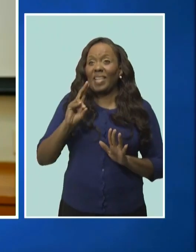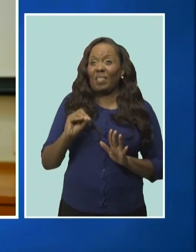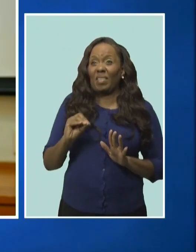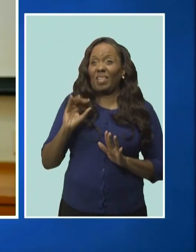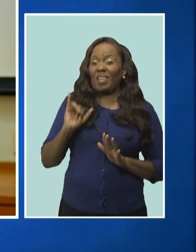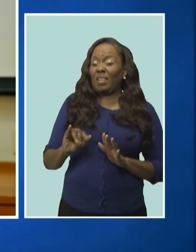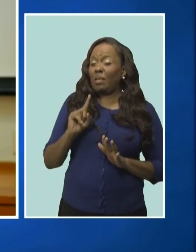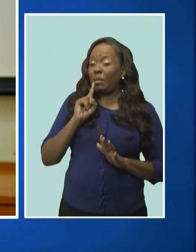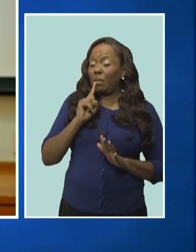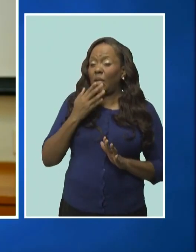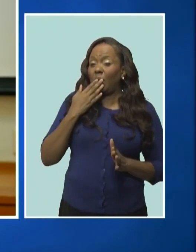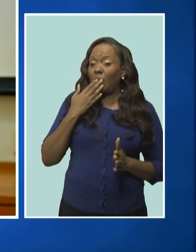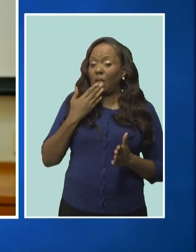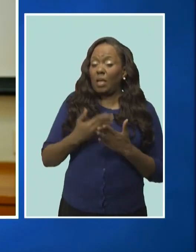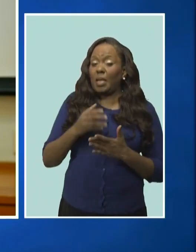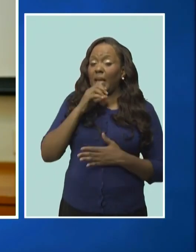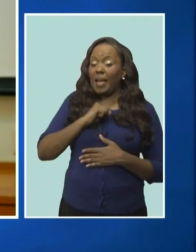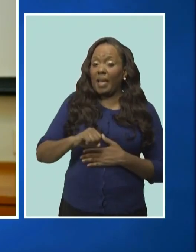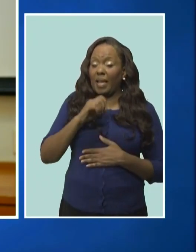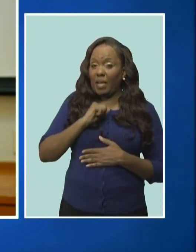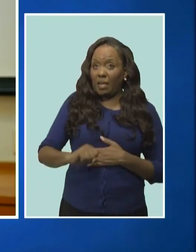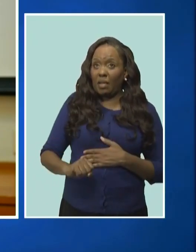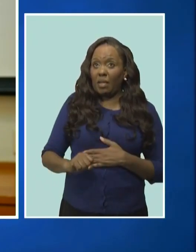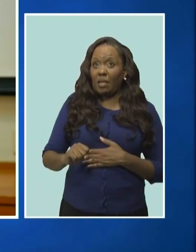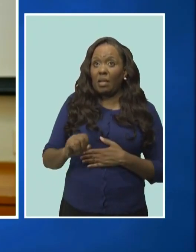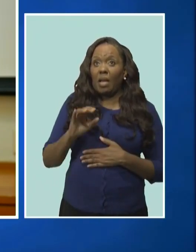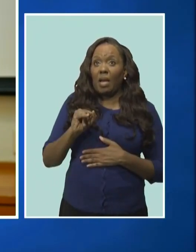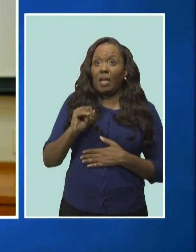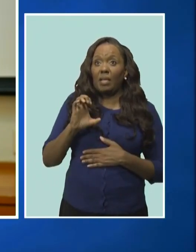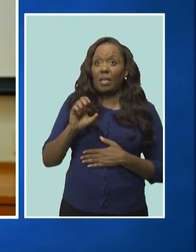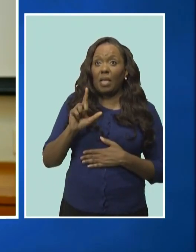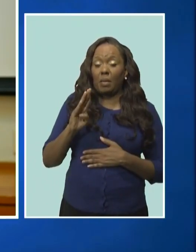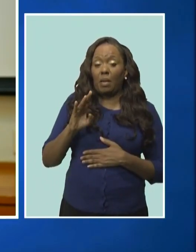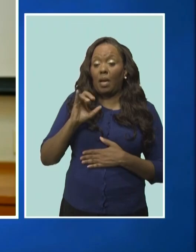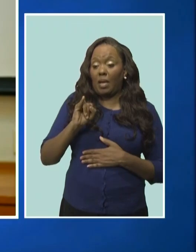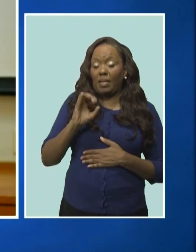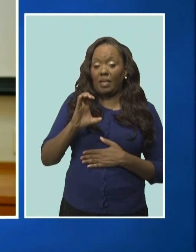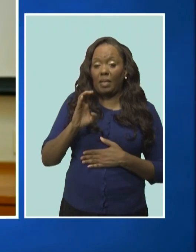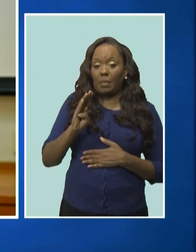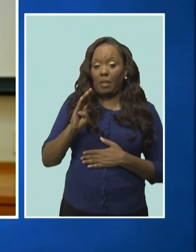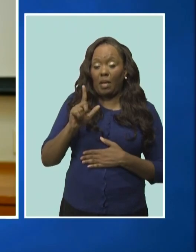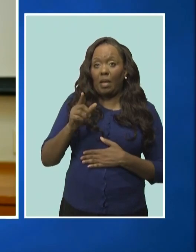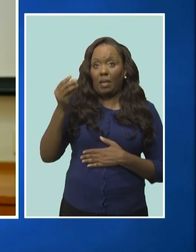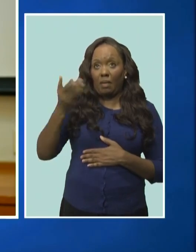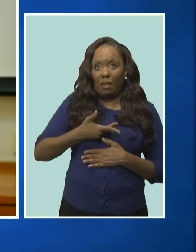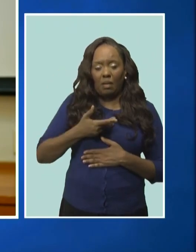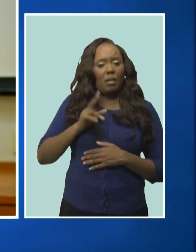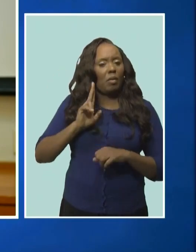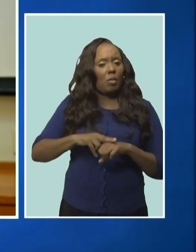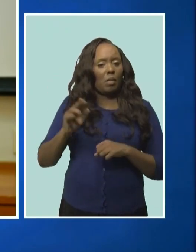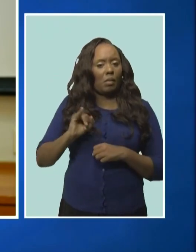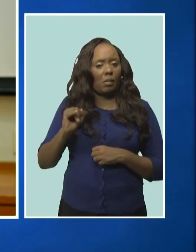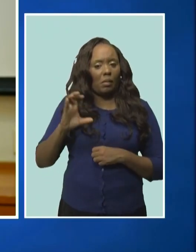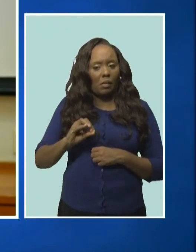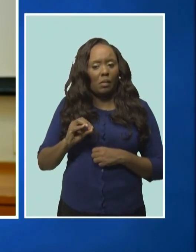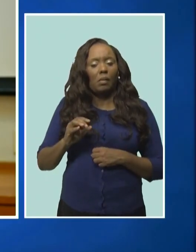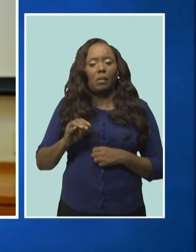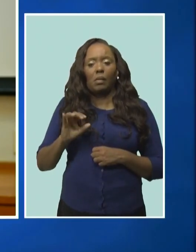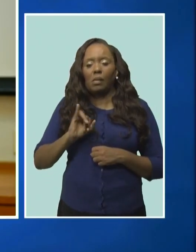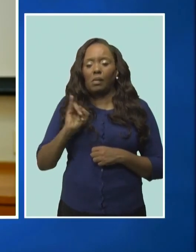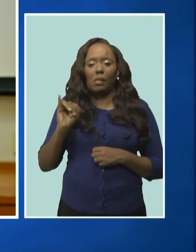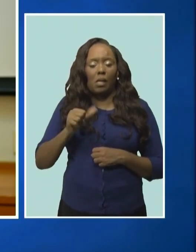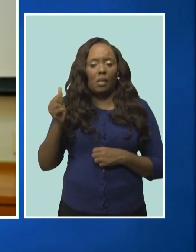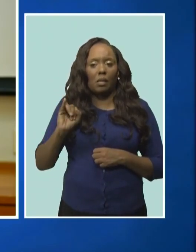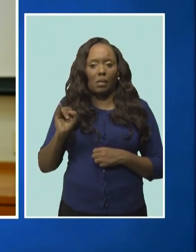good age that ICBL has given, because usually with normal insurance companies, the maximum age of